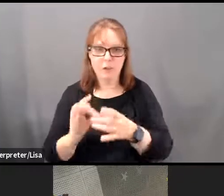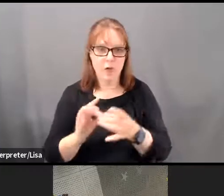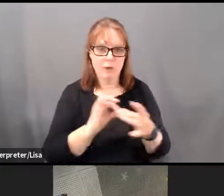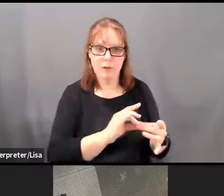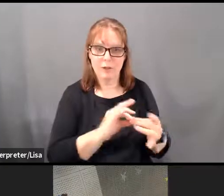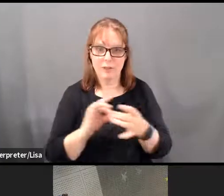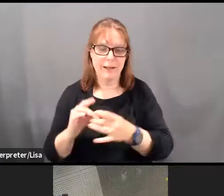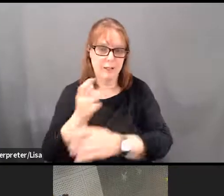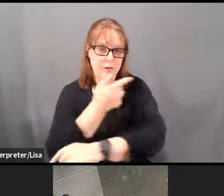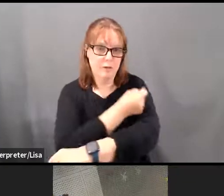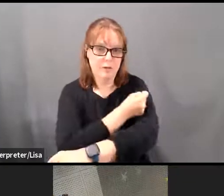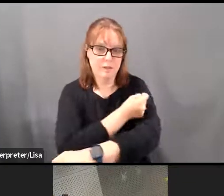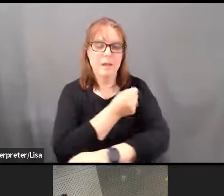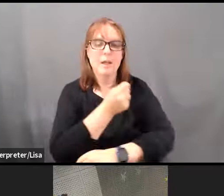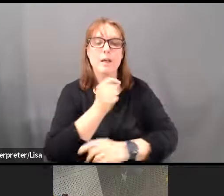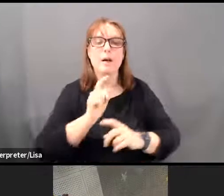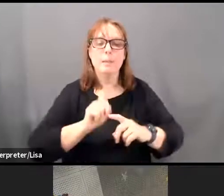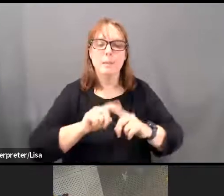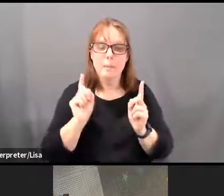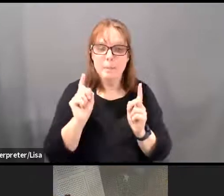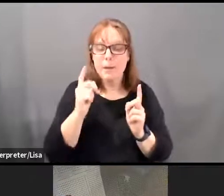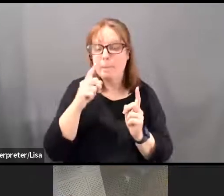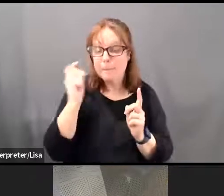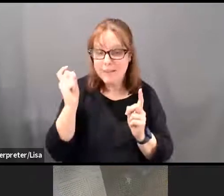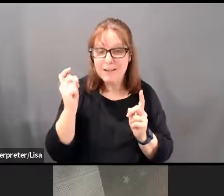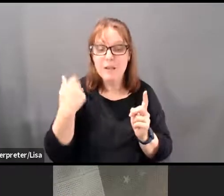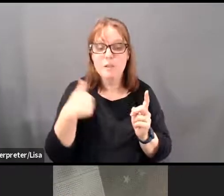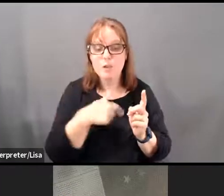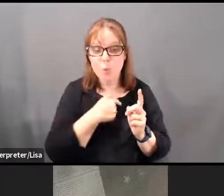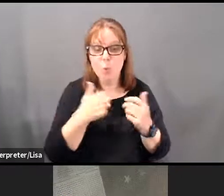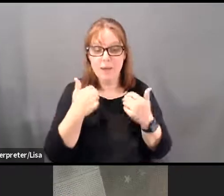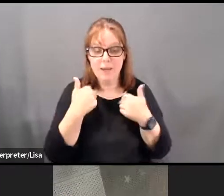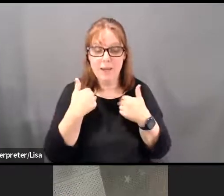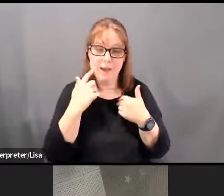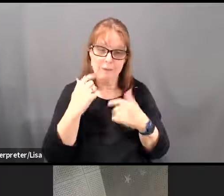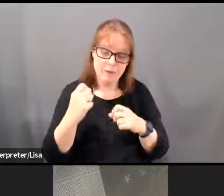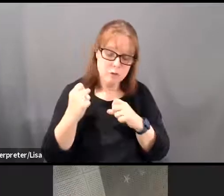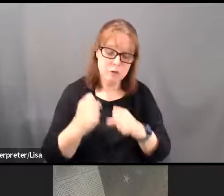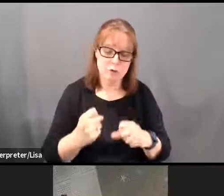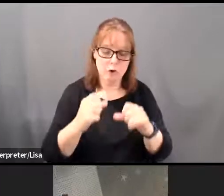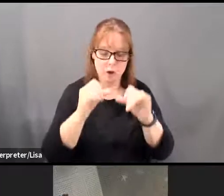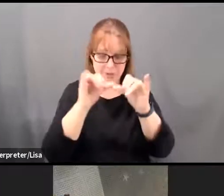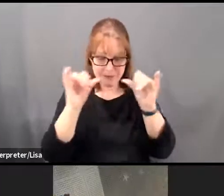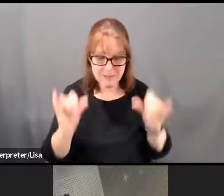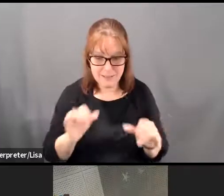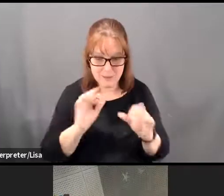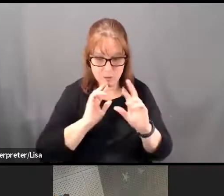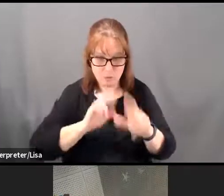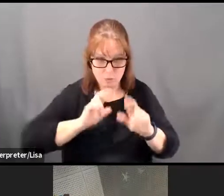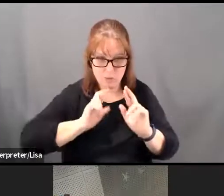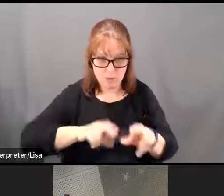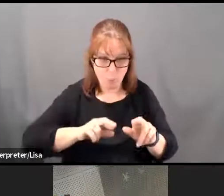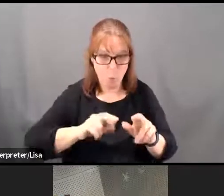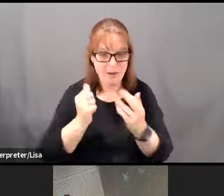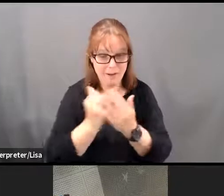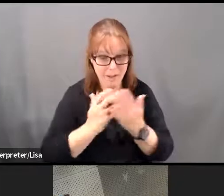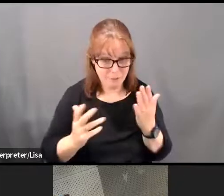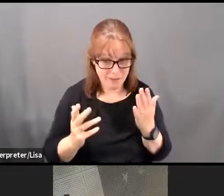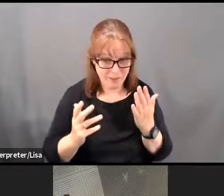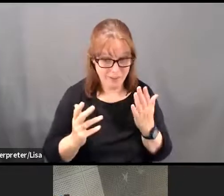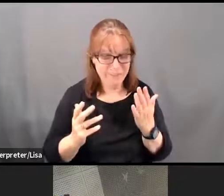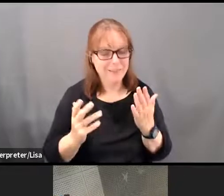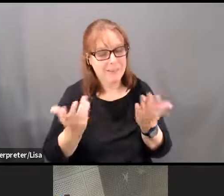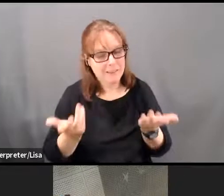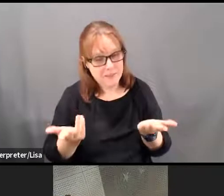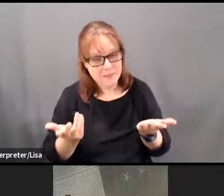vaccines. But since we have such a robust vaccine adverse event reporting system, we're seeing these cases. So when you talk to the Center for